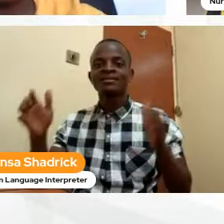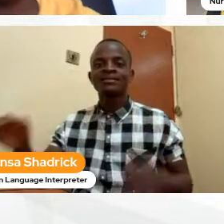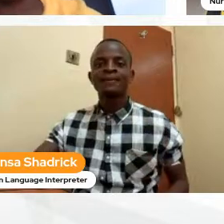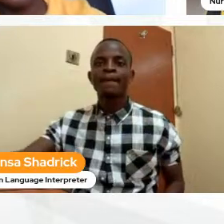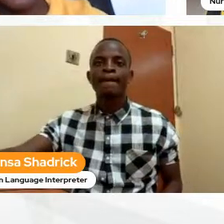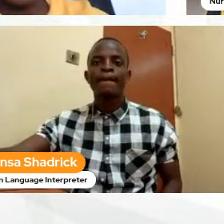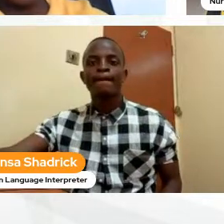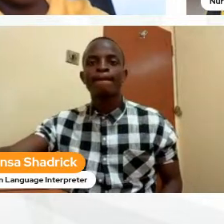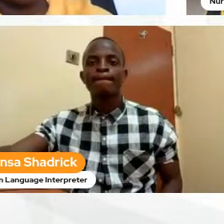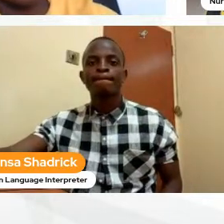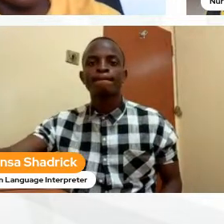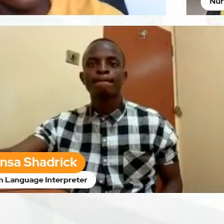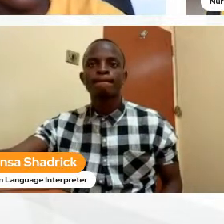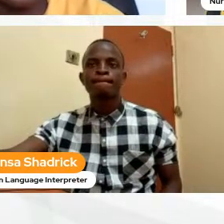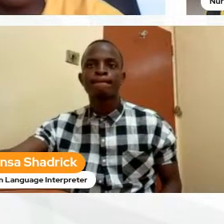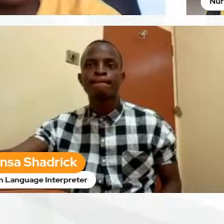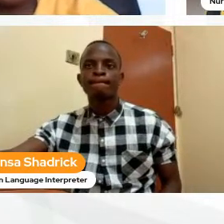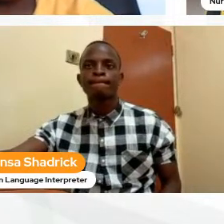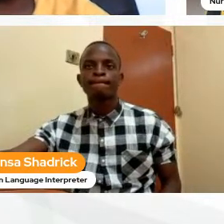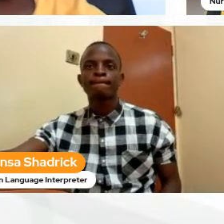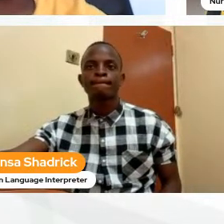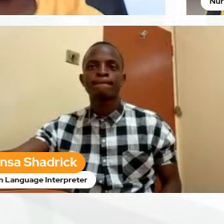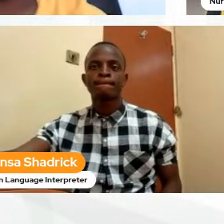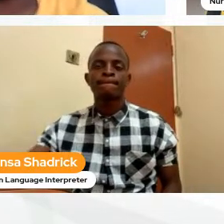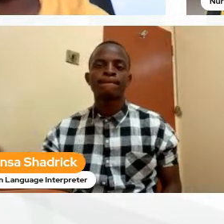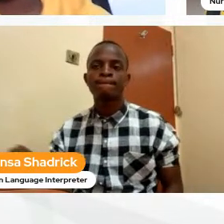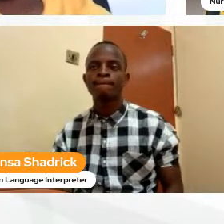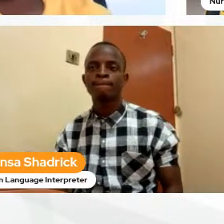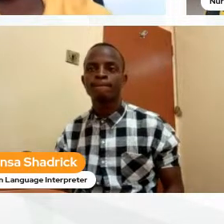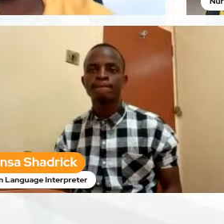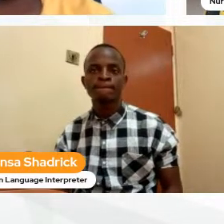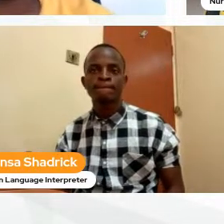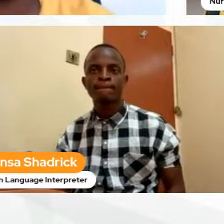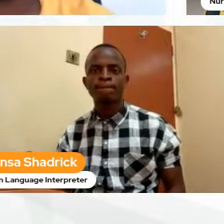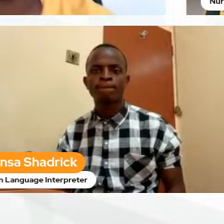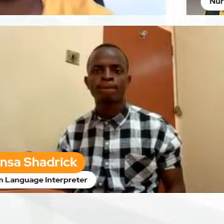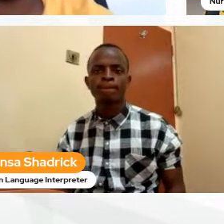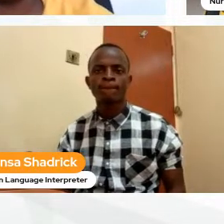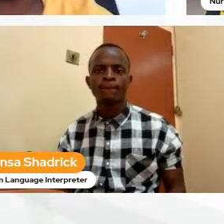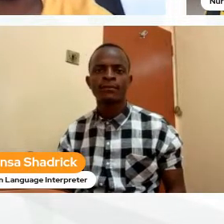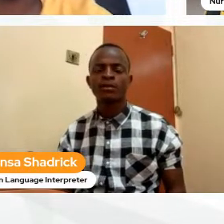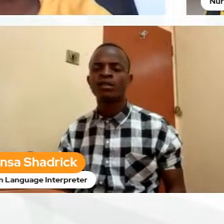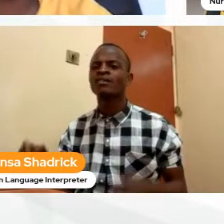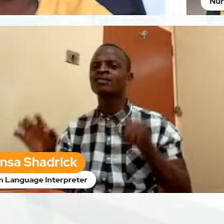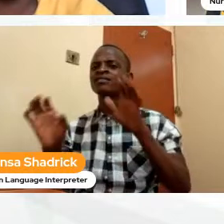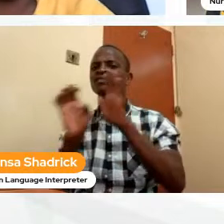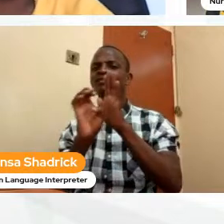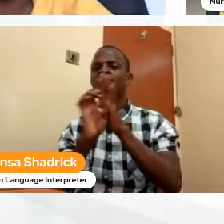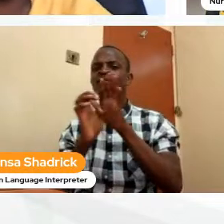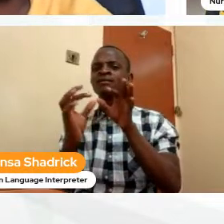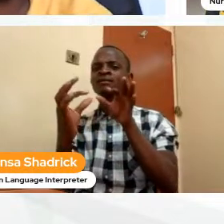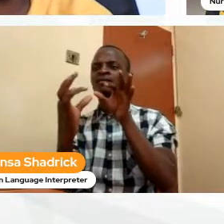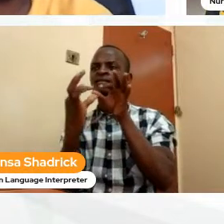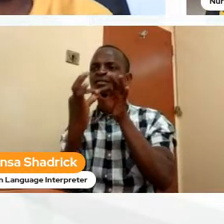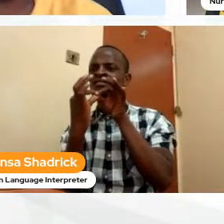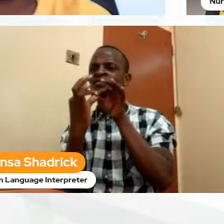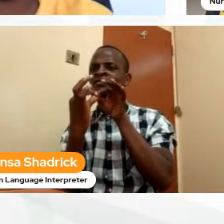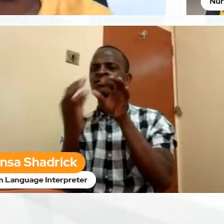All right. So before I let you go, how can people, our online audience, be able to